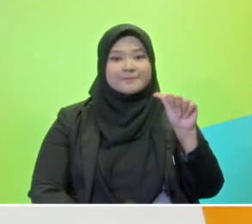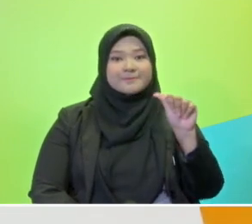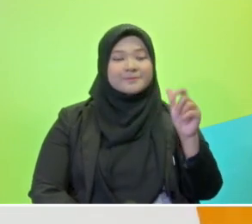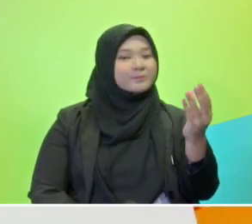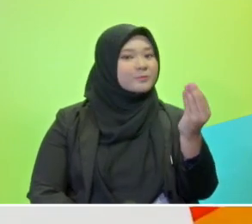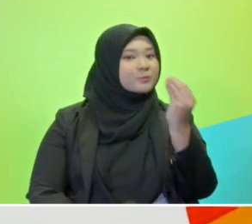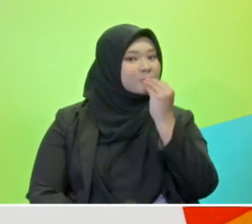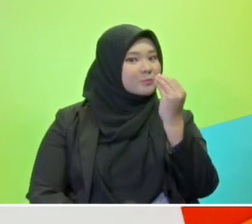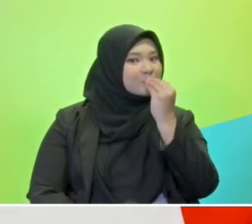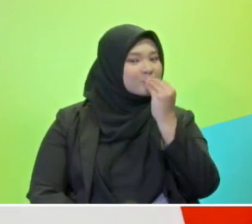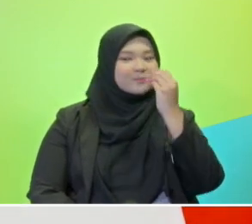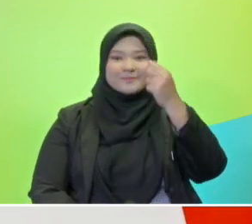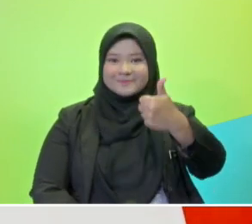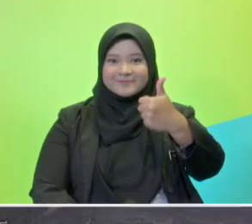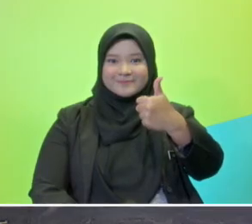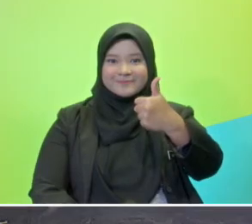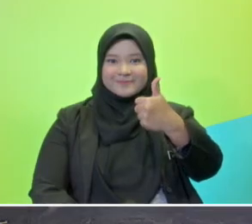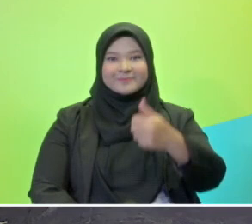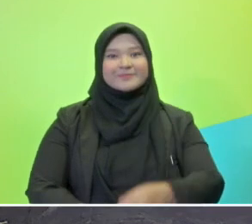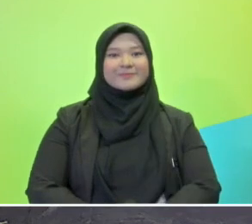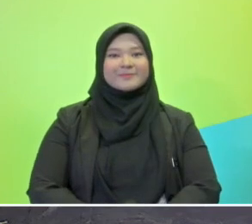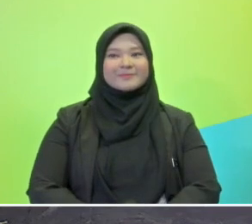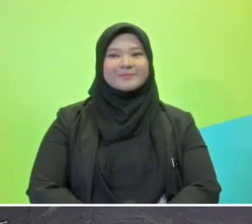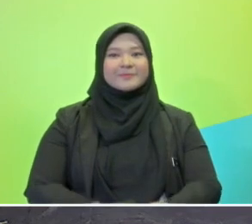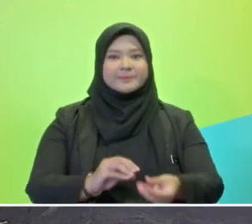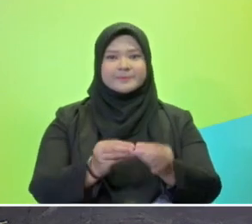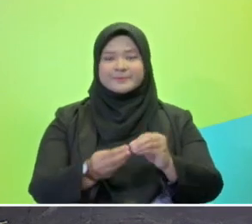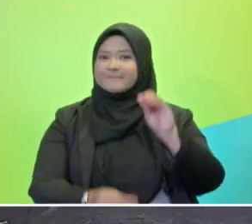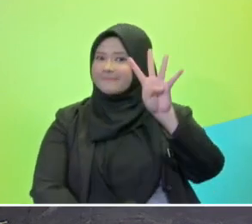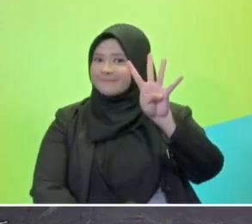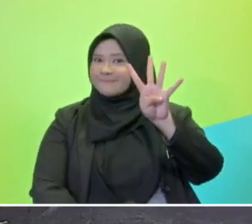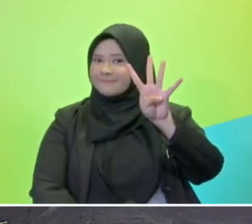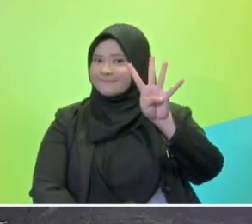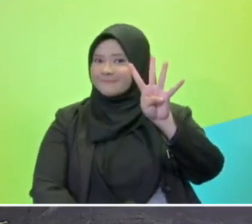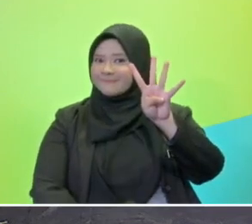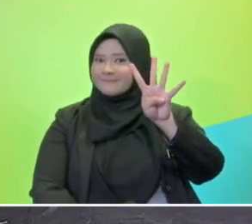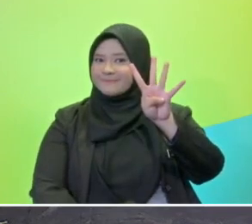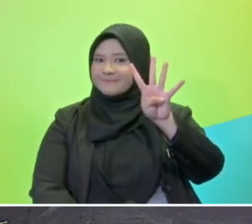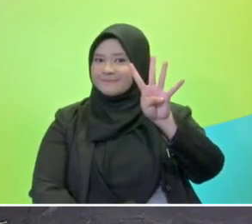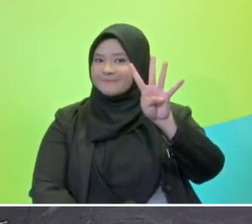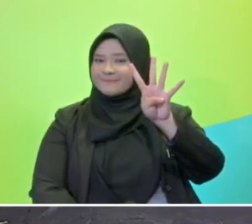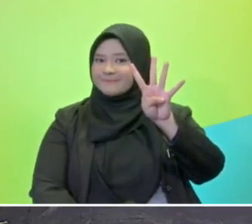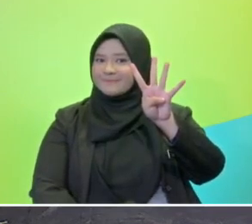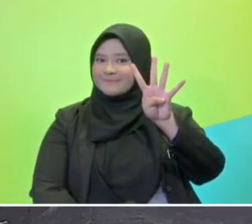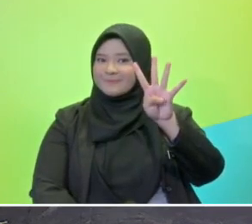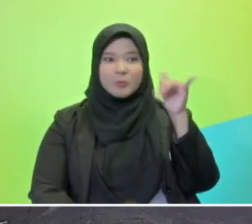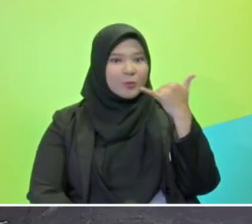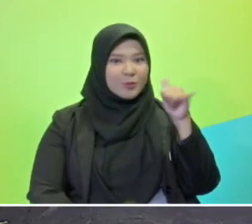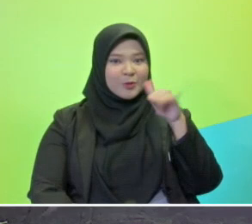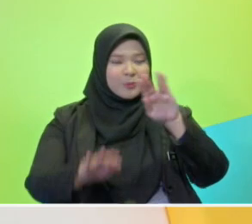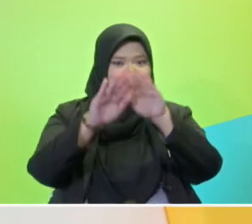Food. Well done. Okay. Mirza. The last but not least, Mirza. I will take the yellow one, which